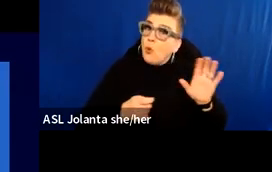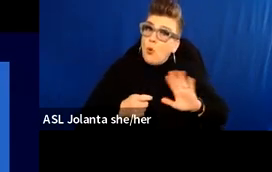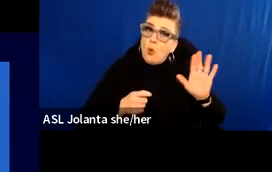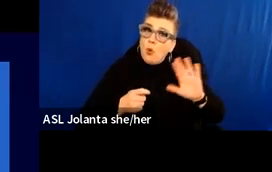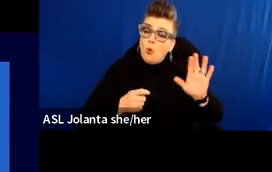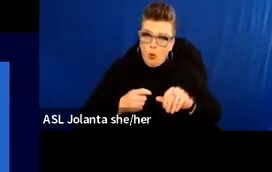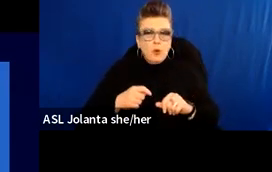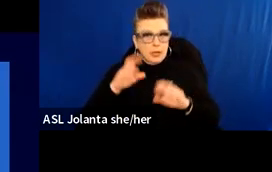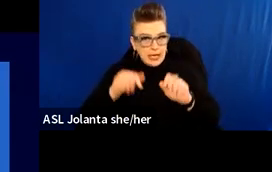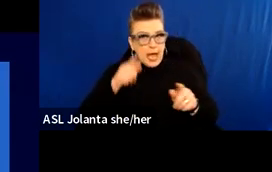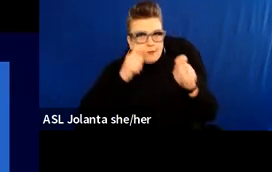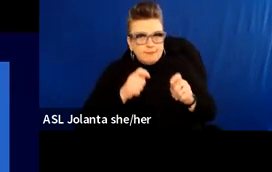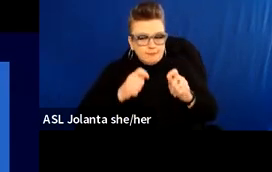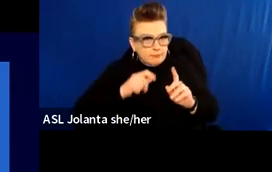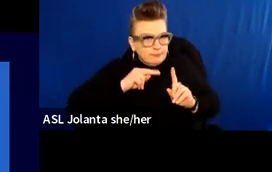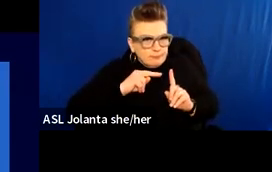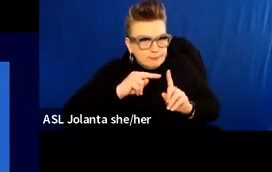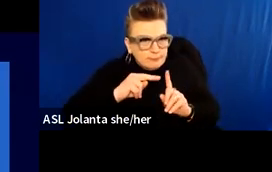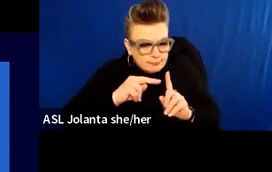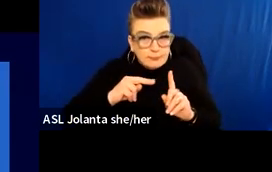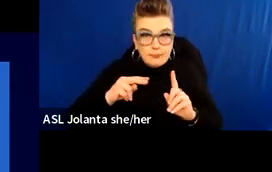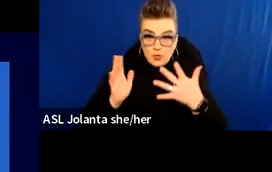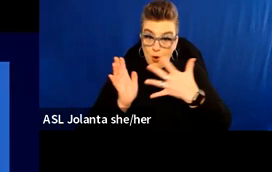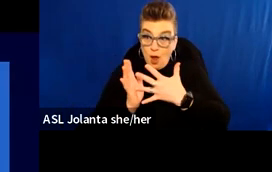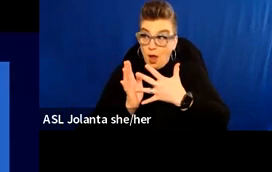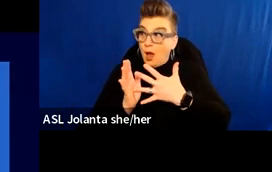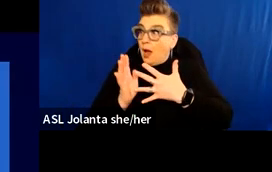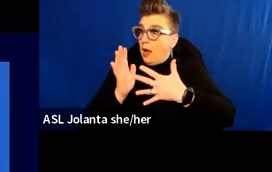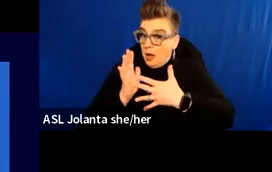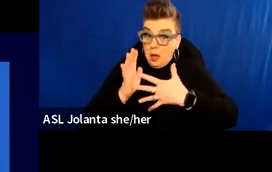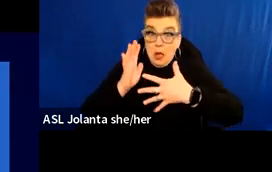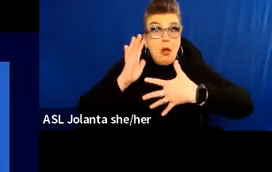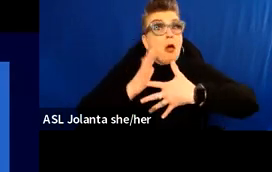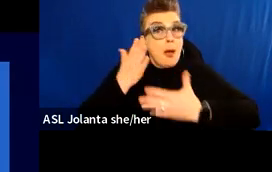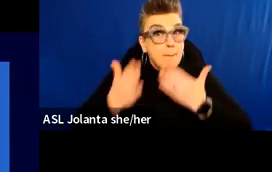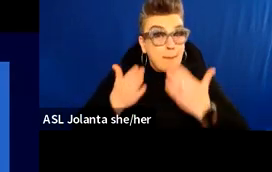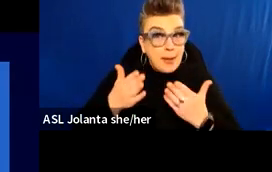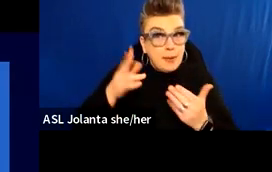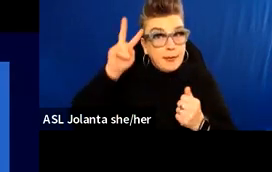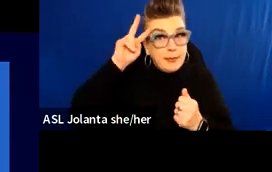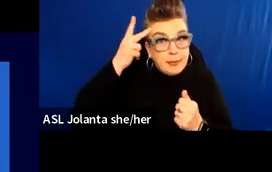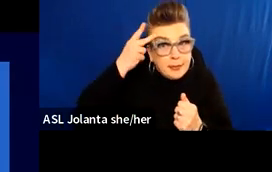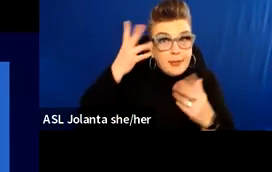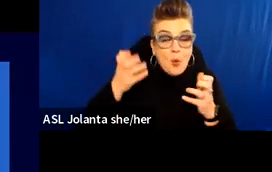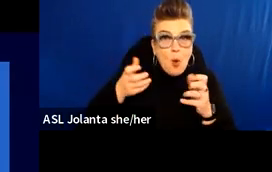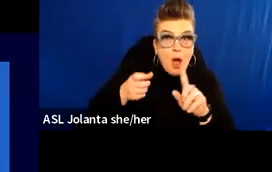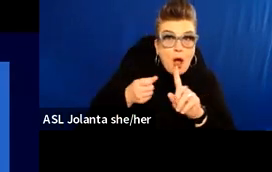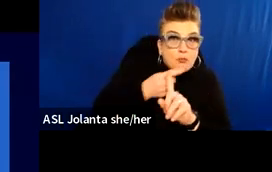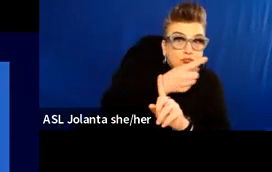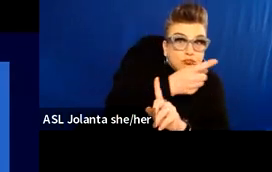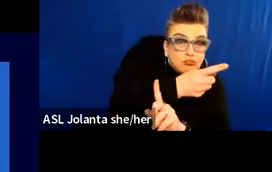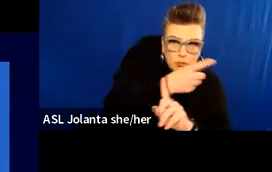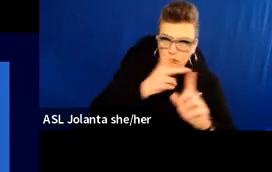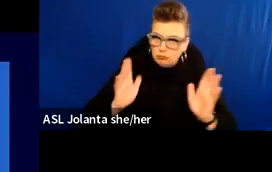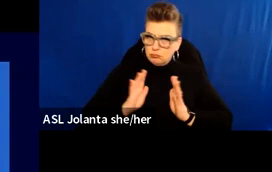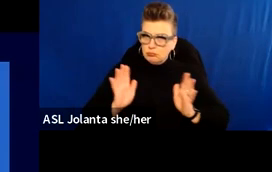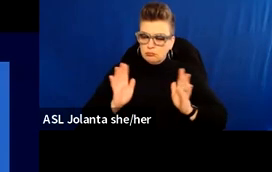pathways from in ninth grade um in their junior year may change but um being very clear around what's going to what it's